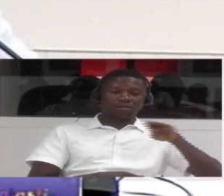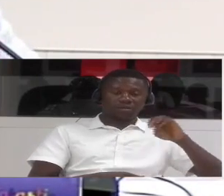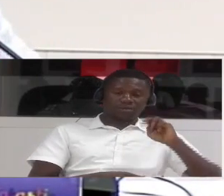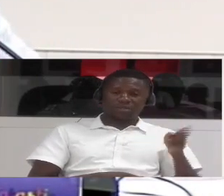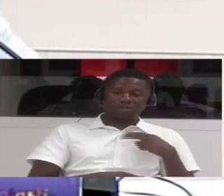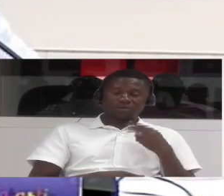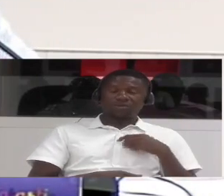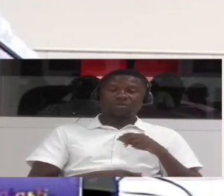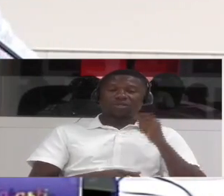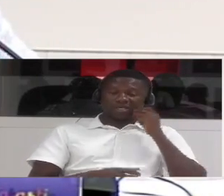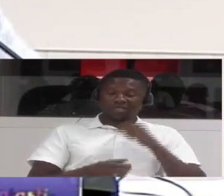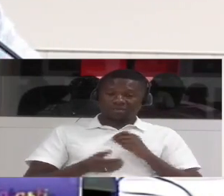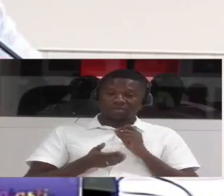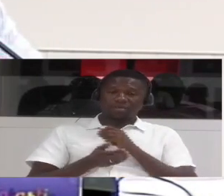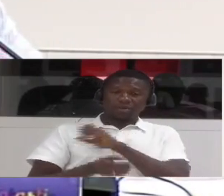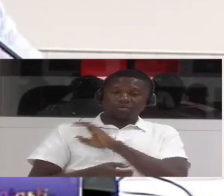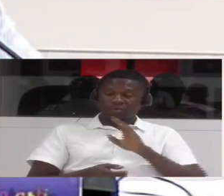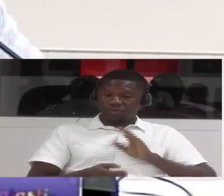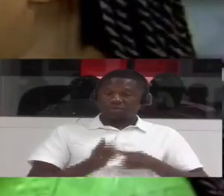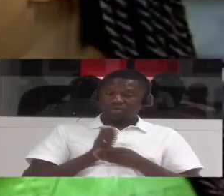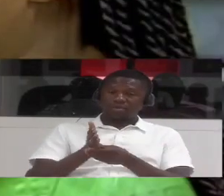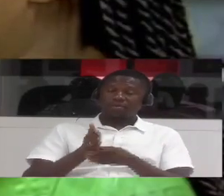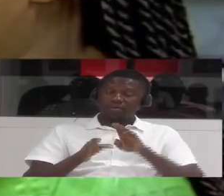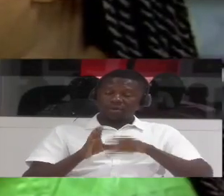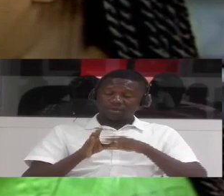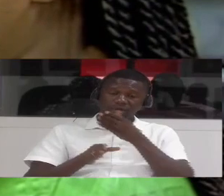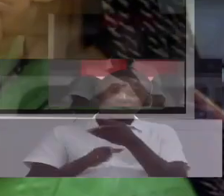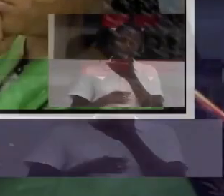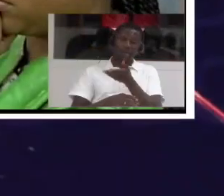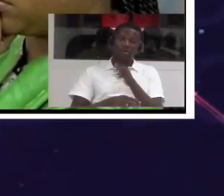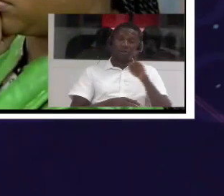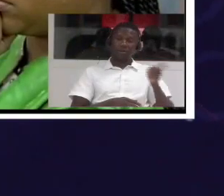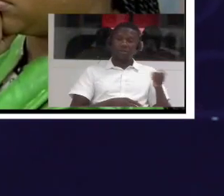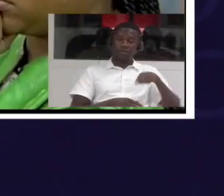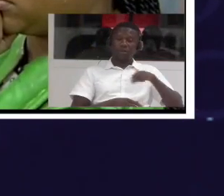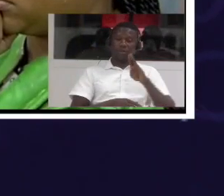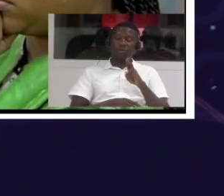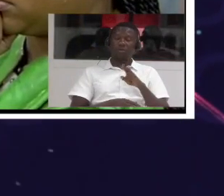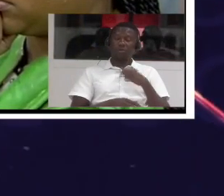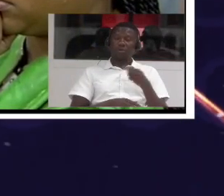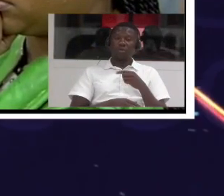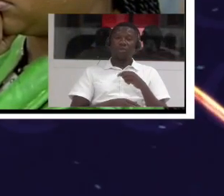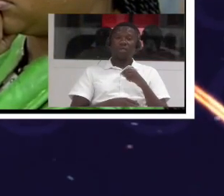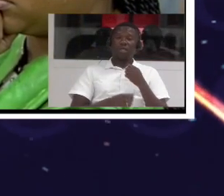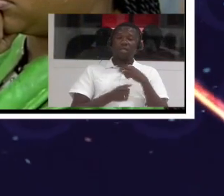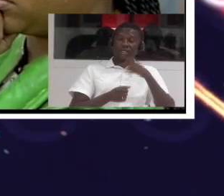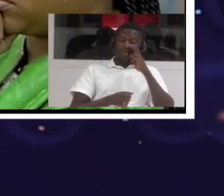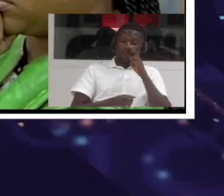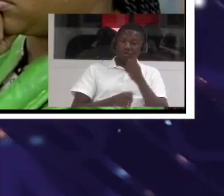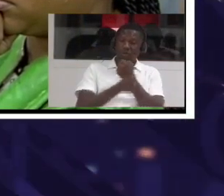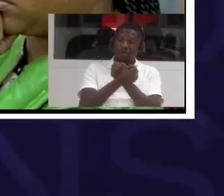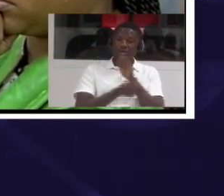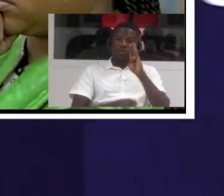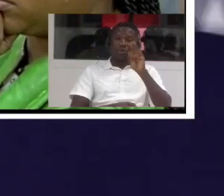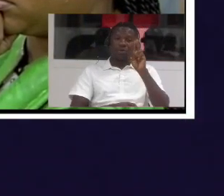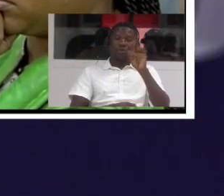co-opted member of the GPU executive, and then Ndeitafa. Because they tried to arrest Buya, said then Buya ran away, and now he's